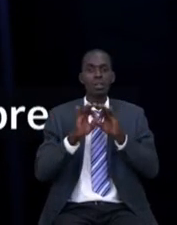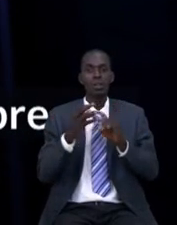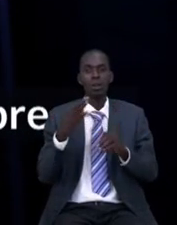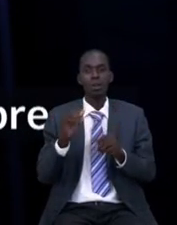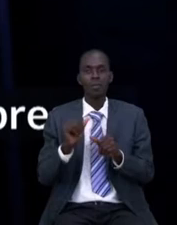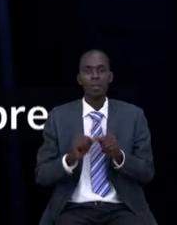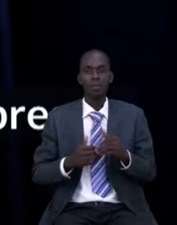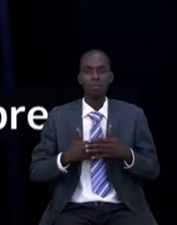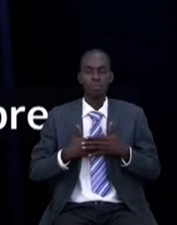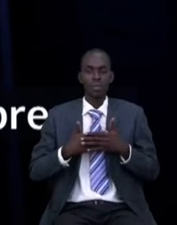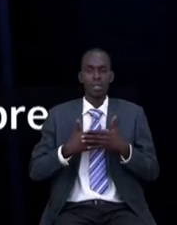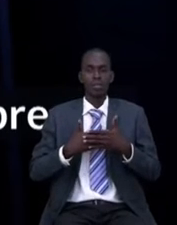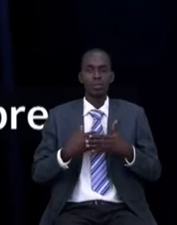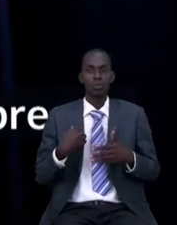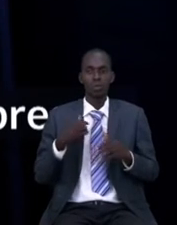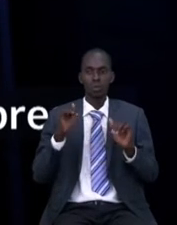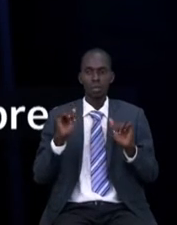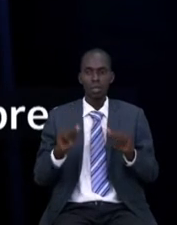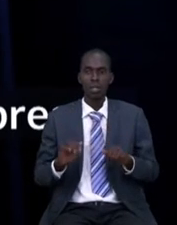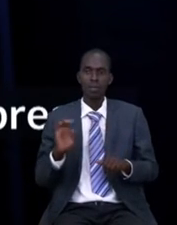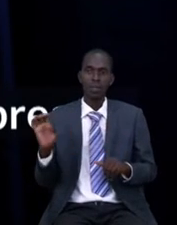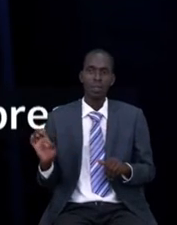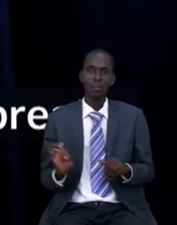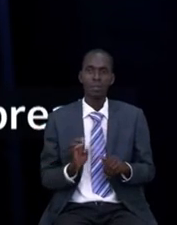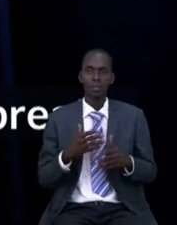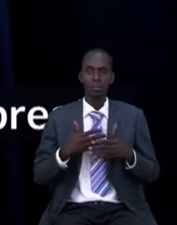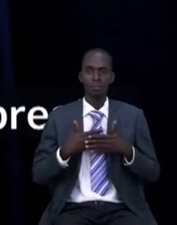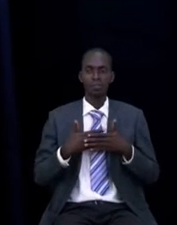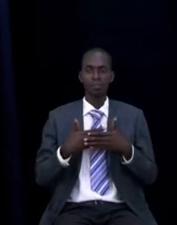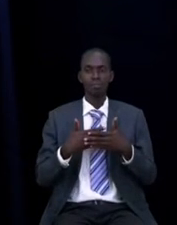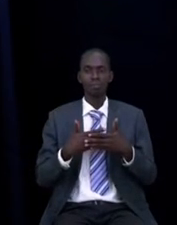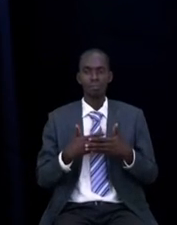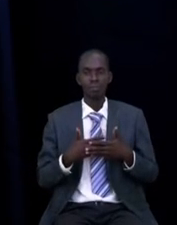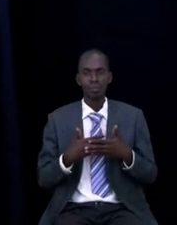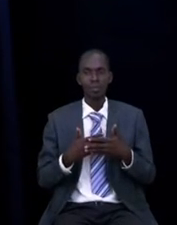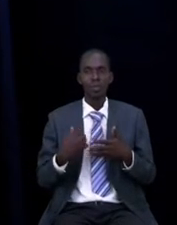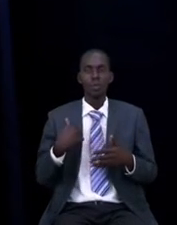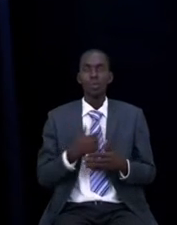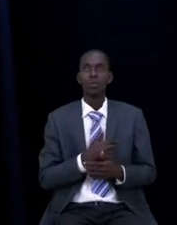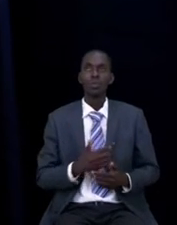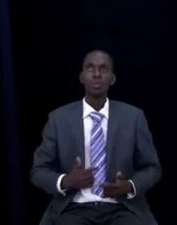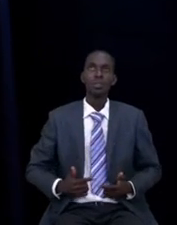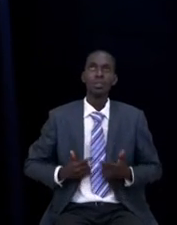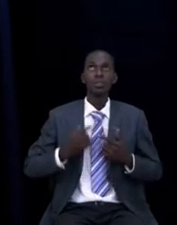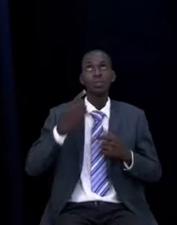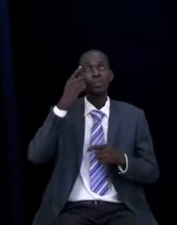Worthy of every breath we could ever breathe. We live for you.